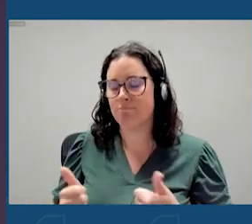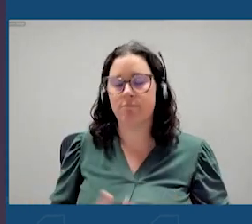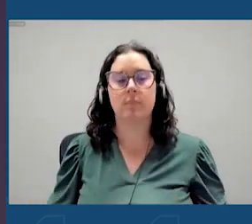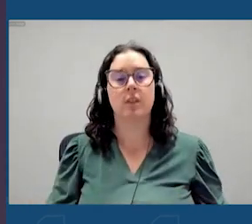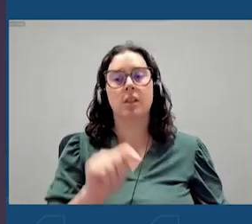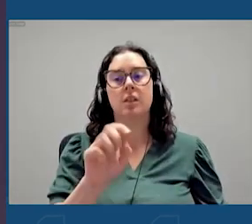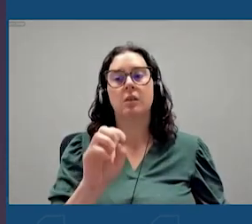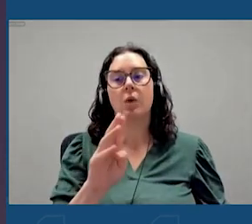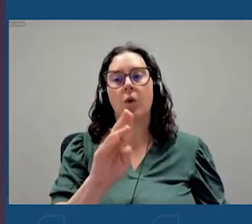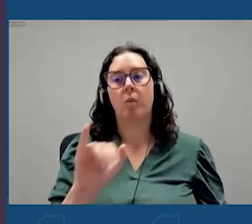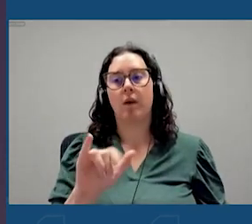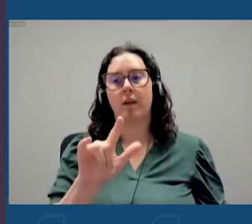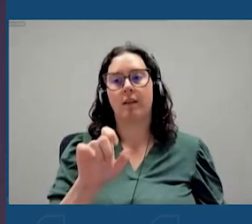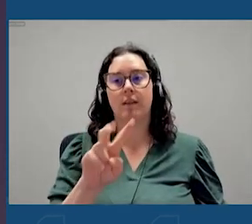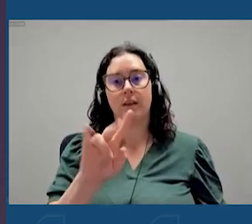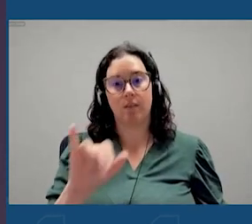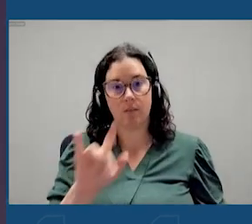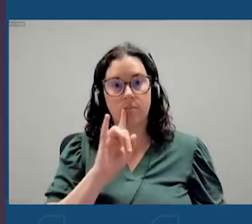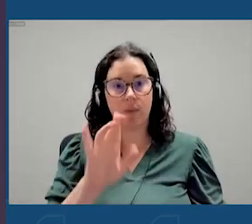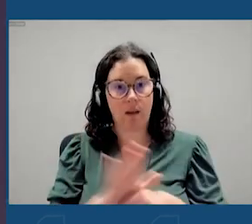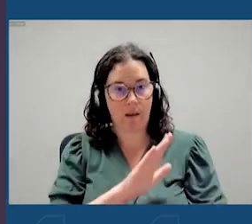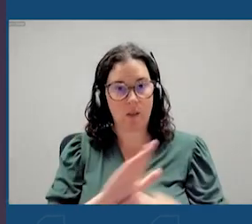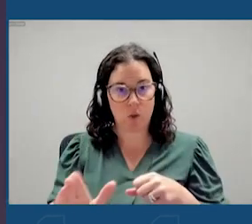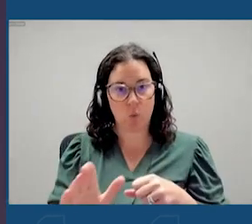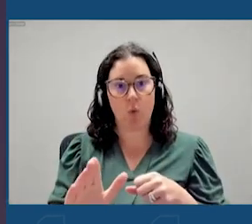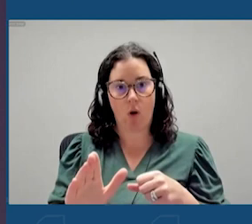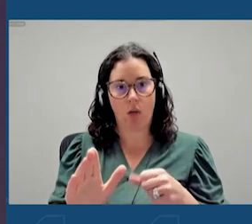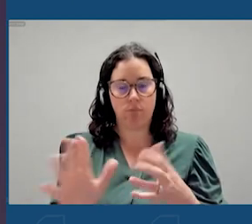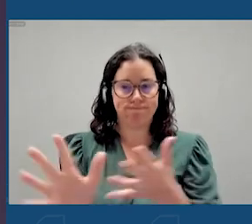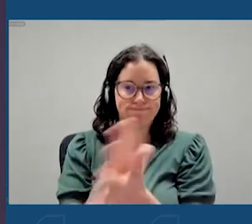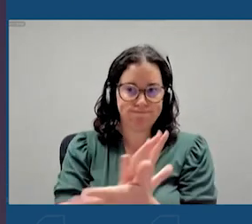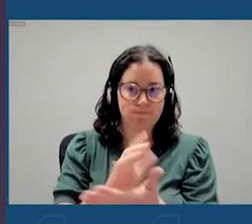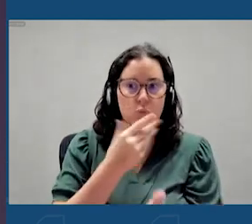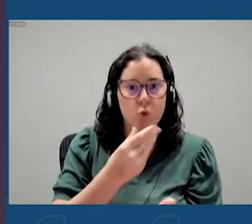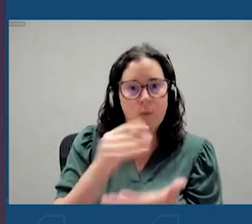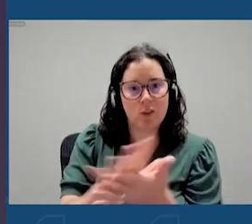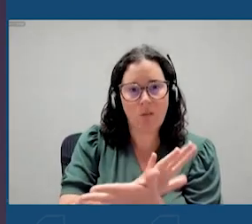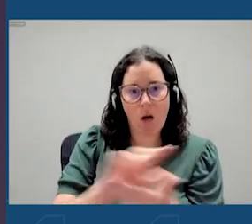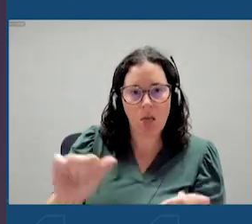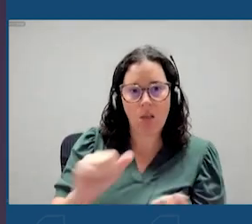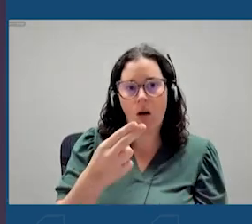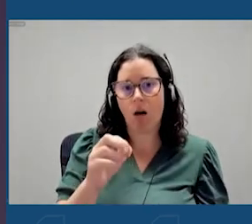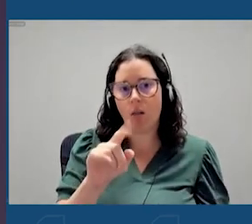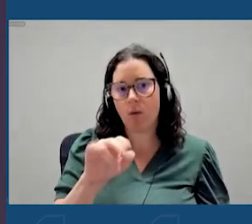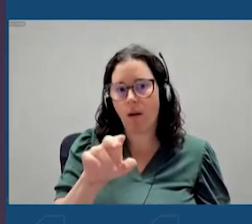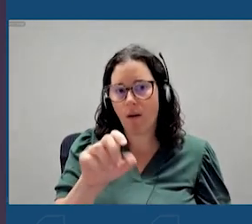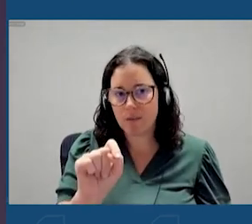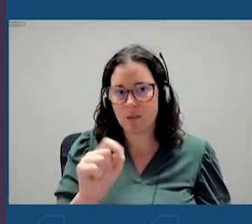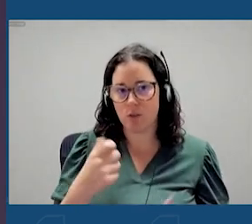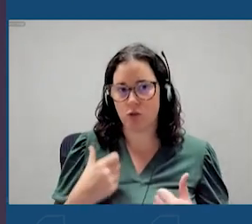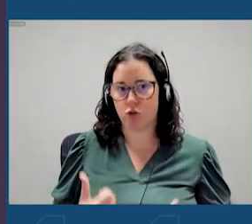here, a Holocaust survivor. Toby, let's recognize Toby.